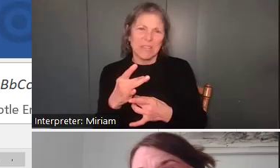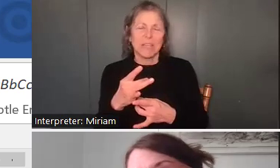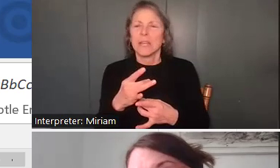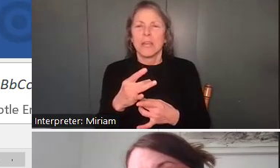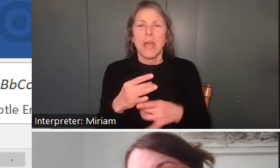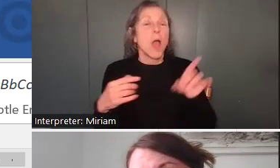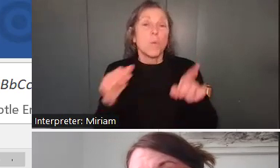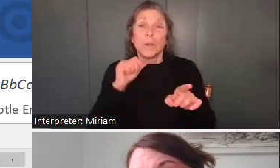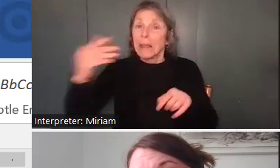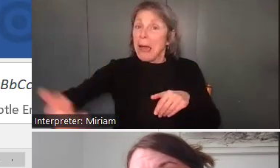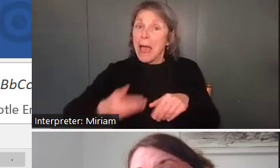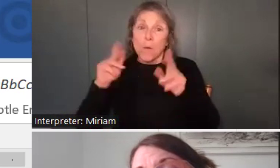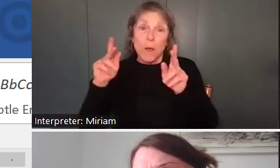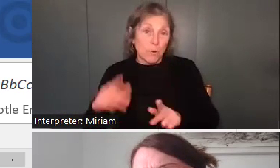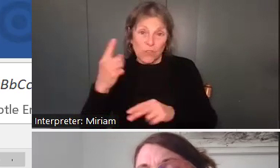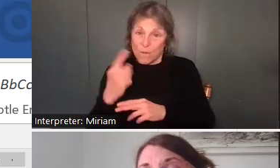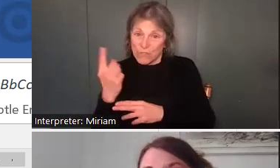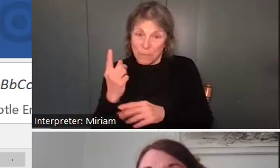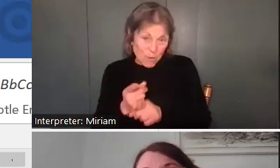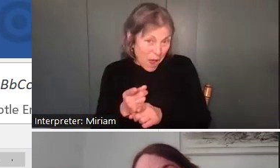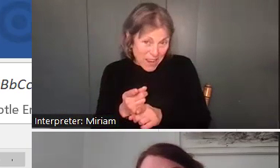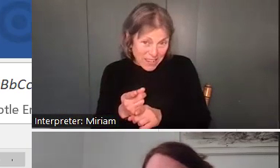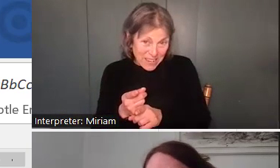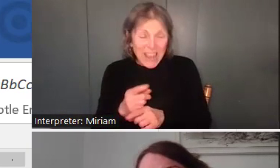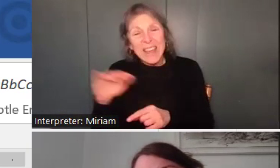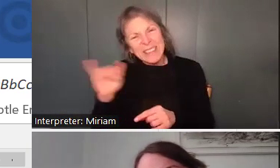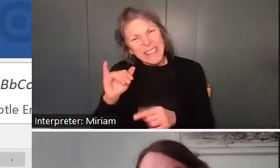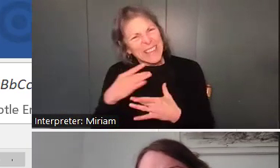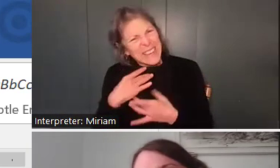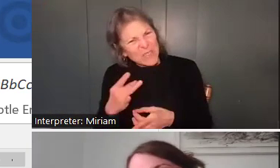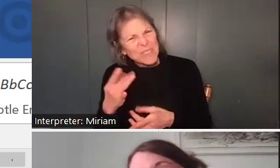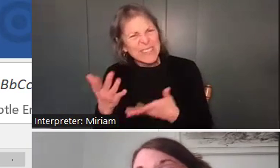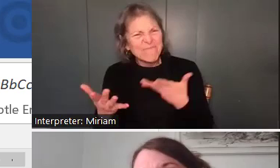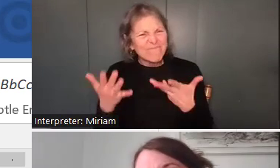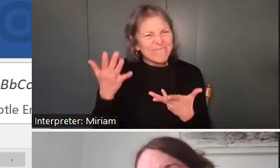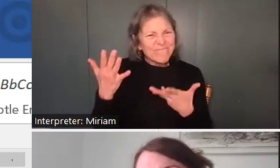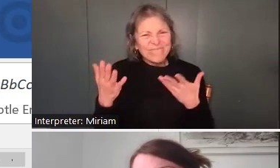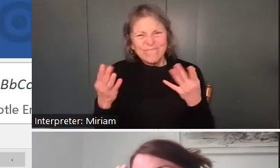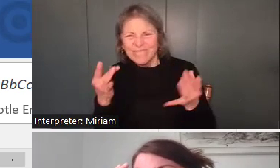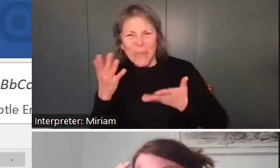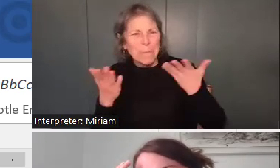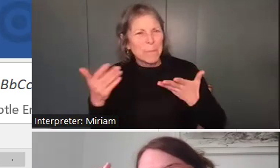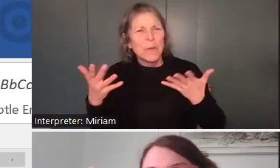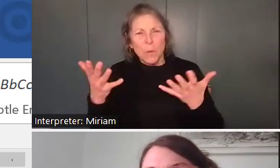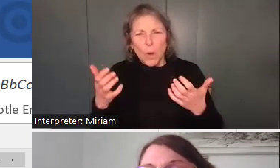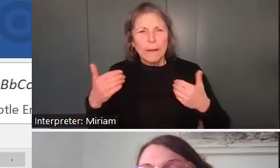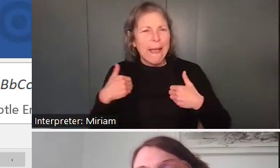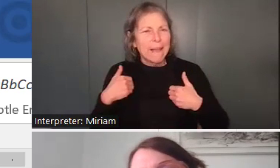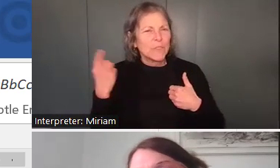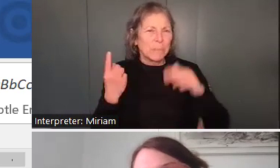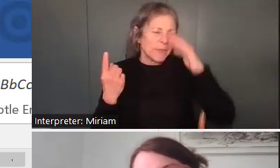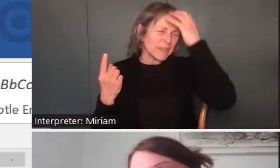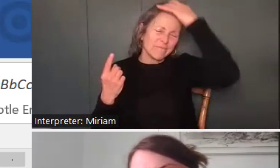not hiring someone for something, Right, I know. Right. And so it is kind of an interesting, like, you know, maybe we do want to have something